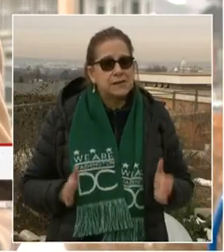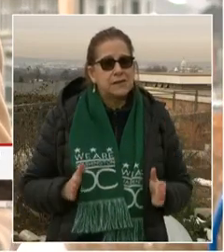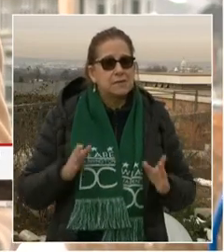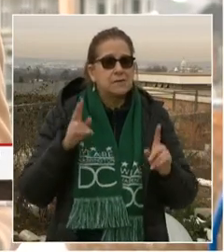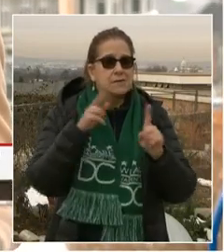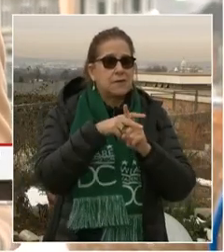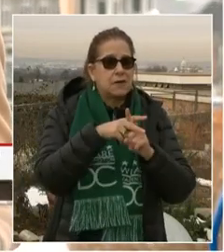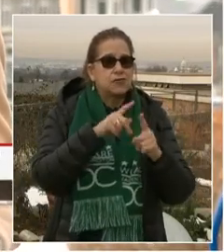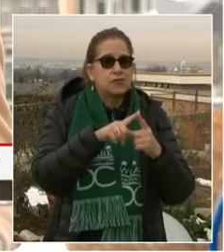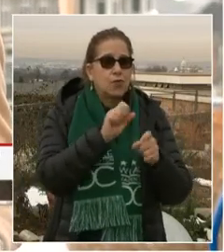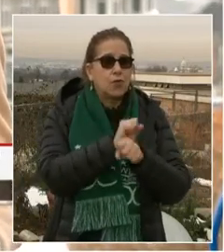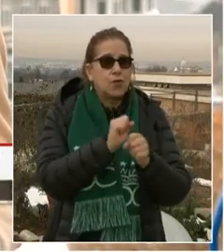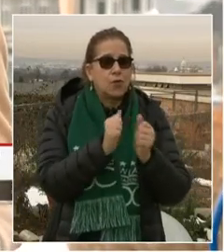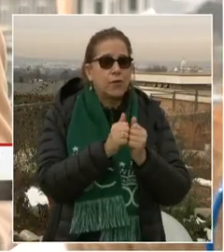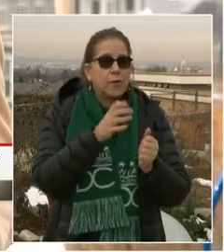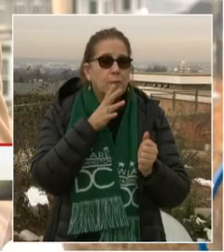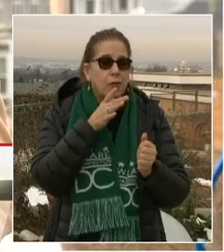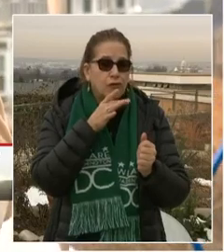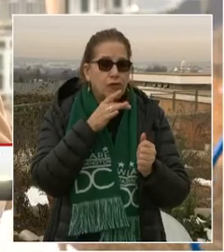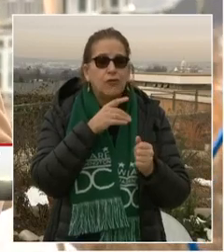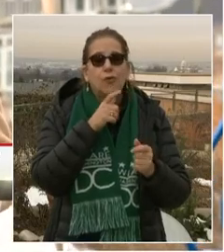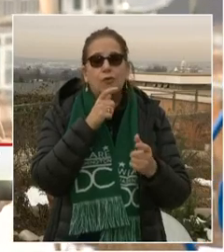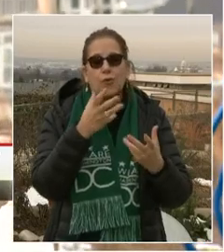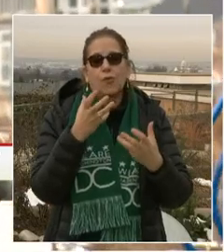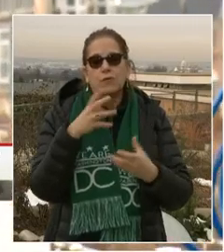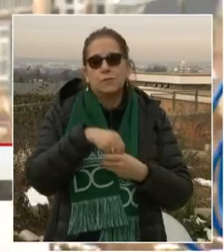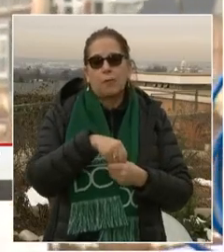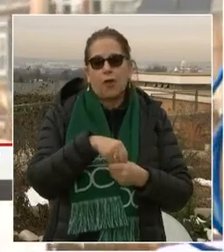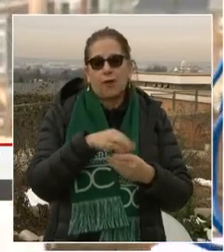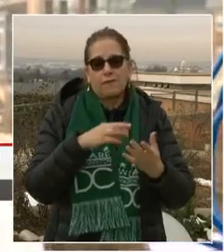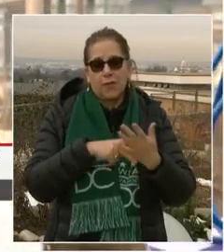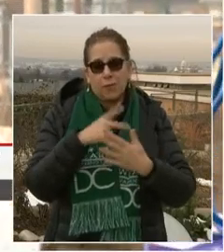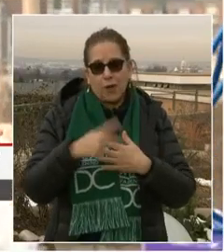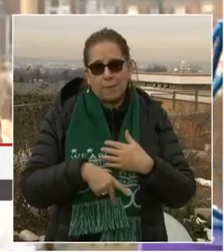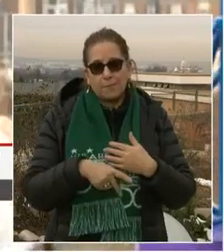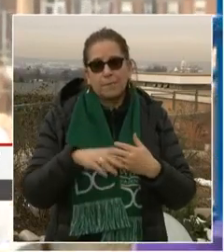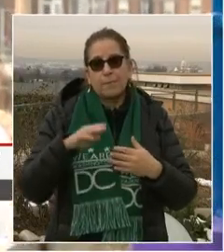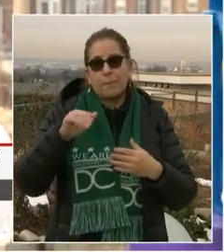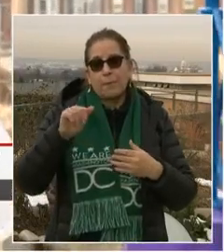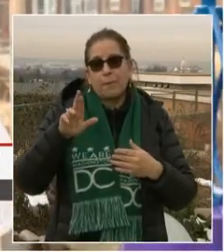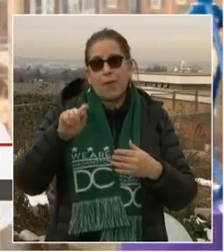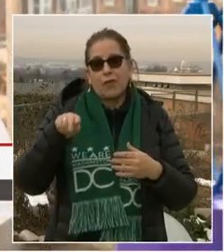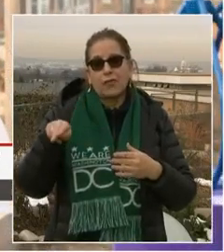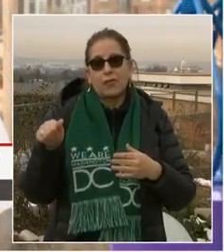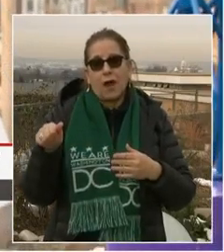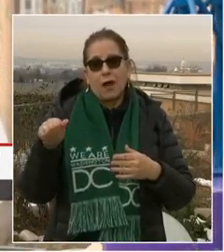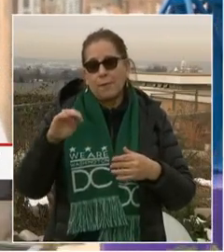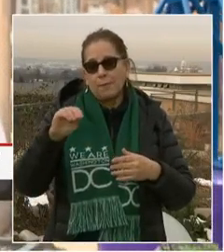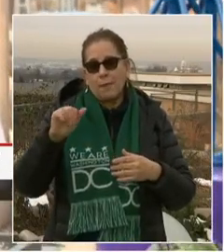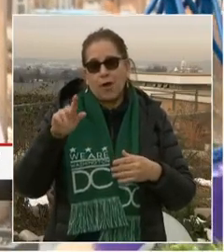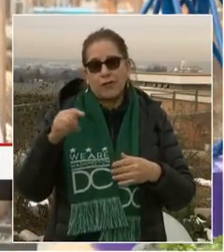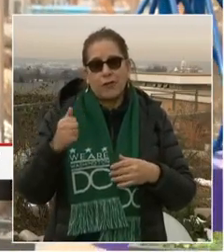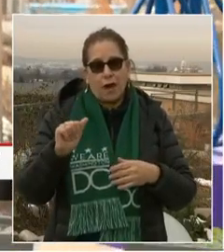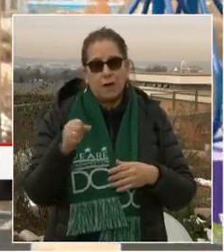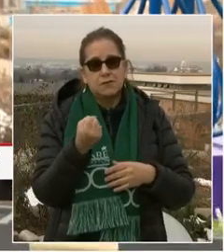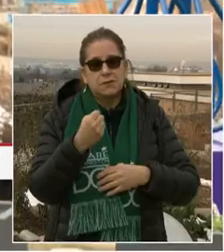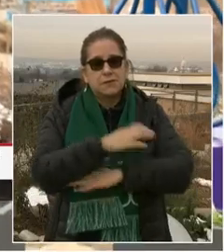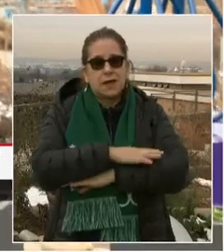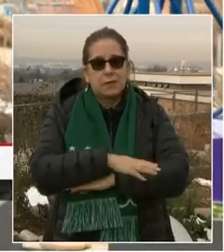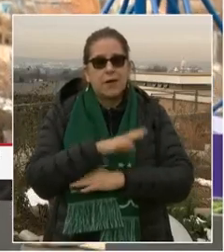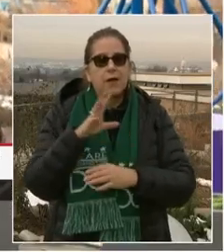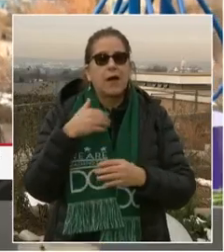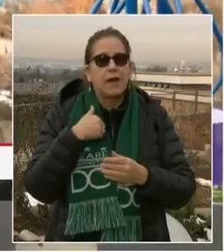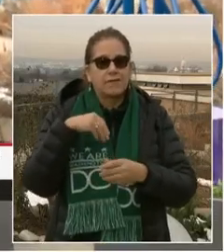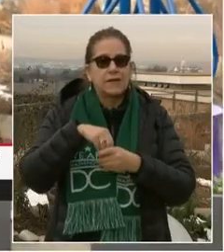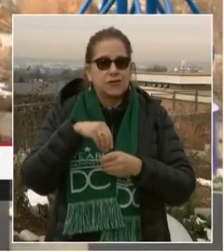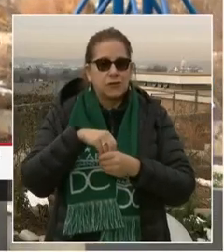this program. In addition, Martha's Table will leverage all of its internal resources and external resources with various partners to ensure that there is a